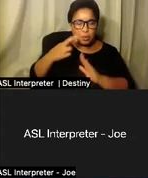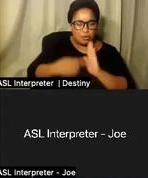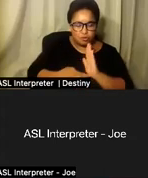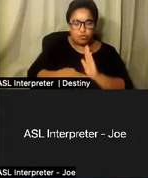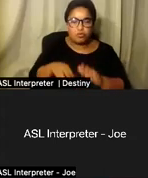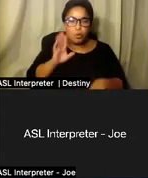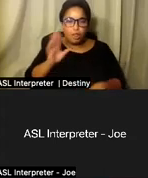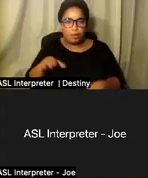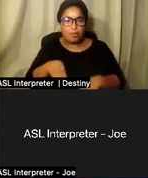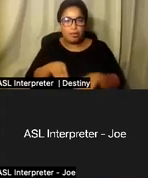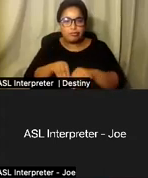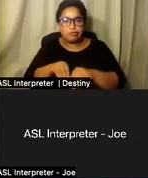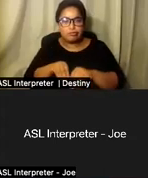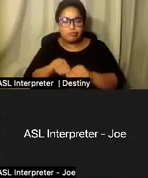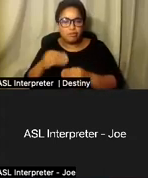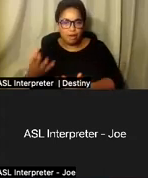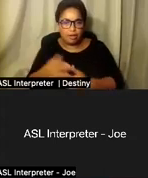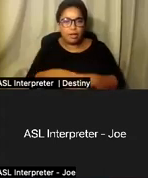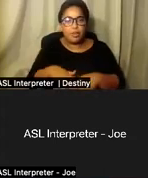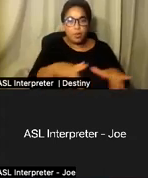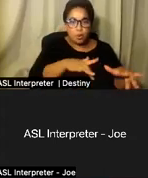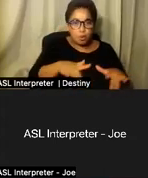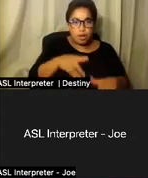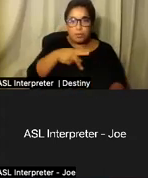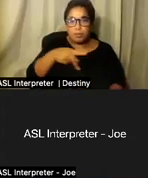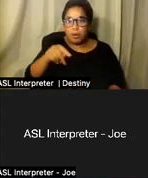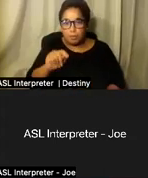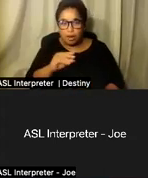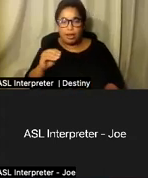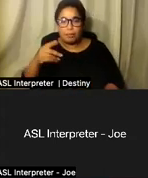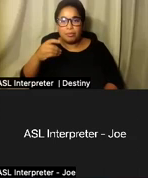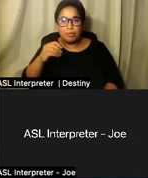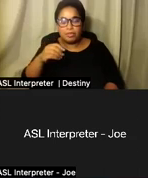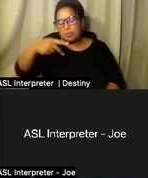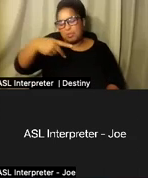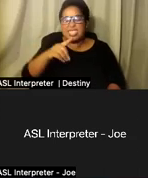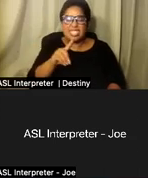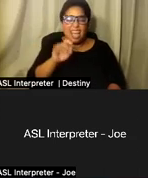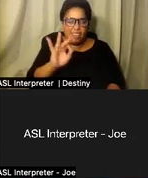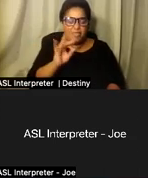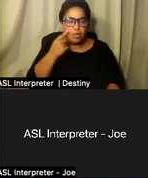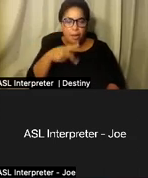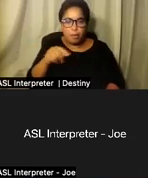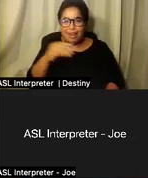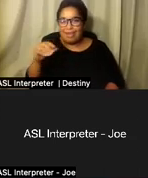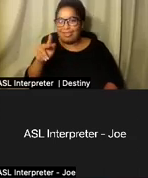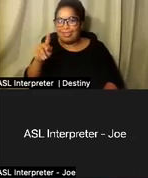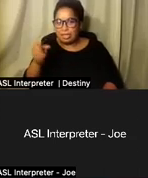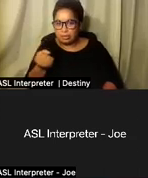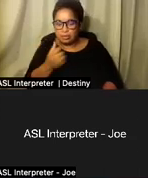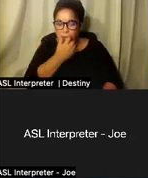as a reminder as well, the recording, the PowerPoint, the PDF, the PowerPoint, and these links. So